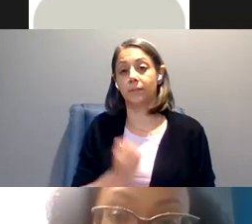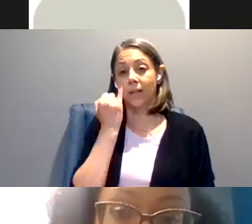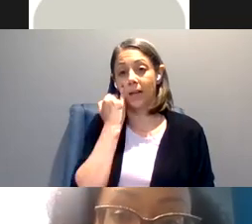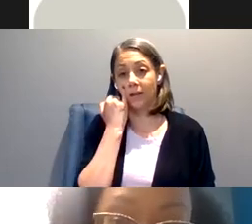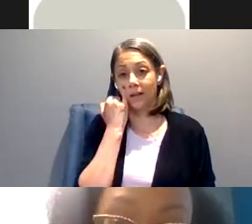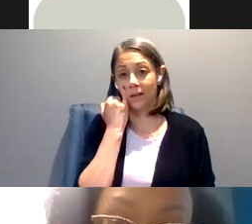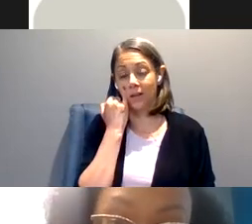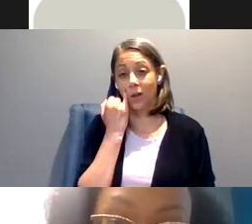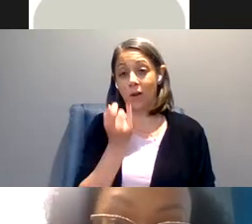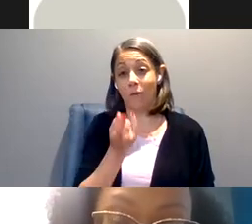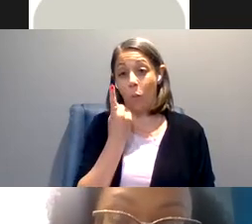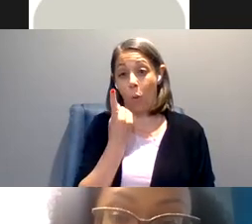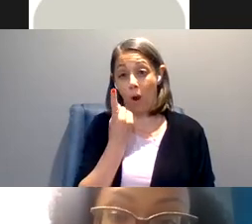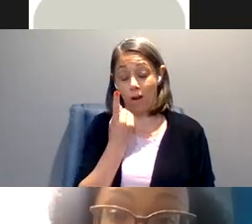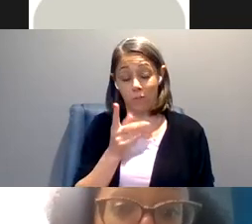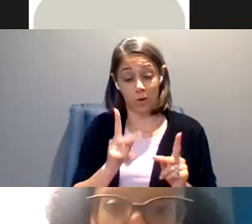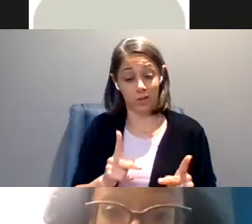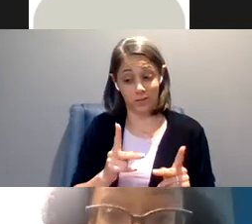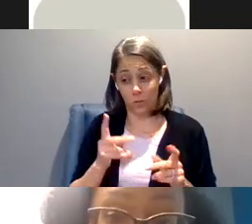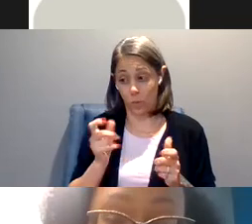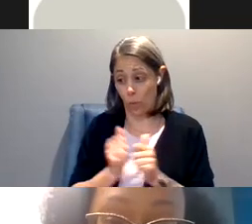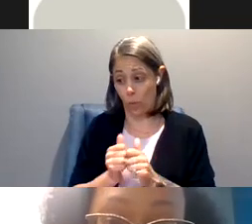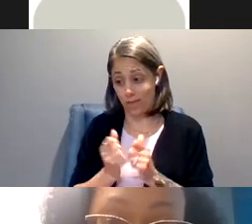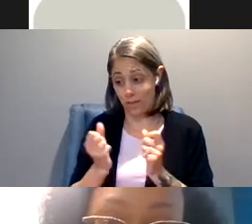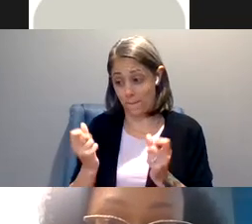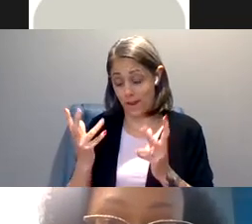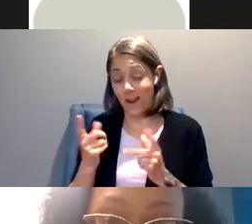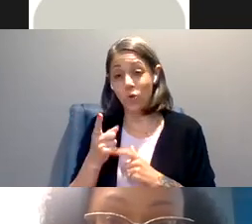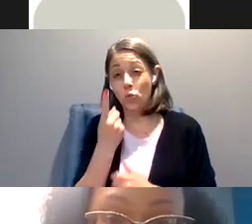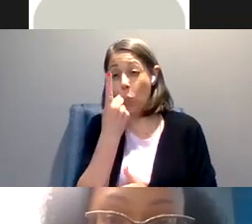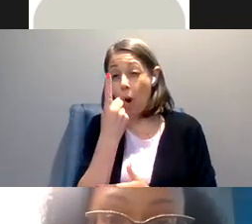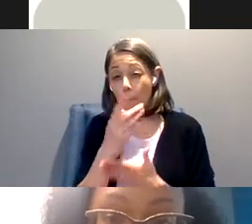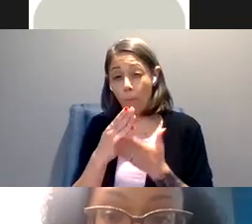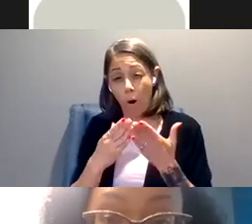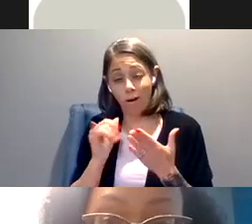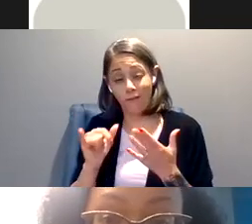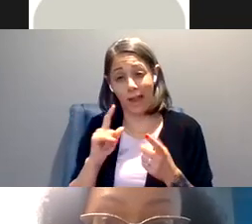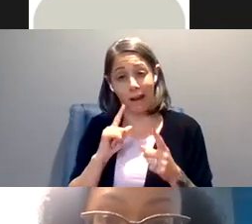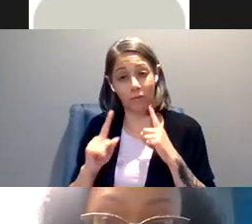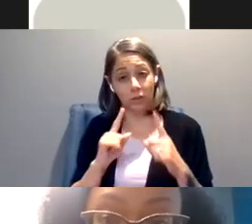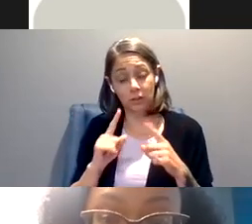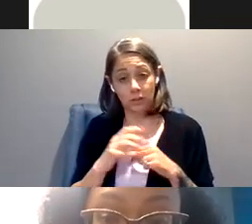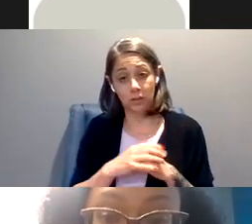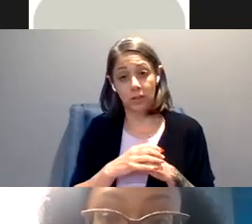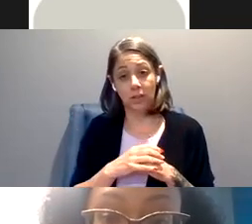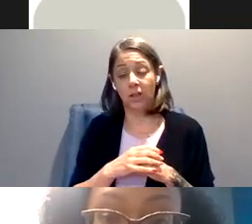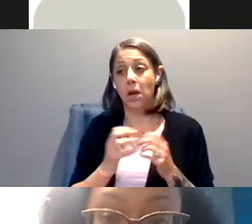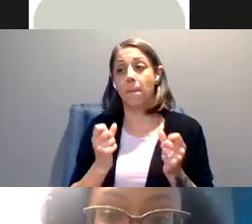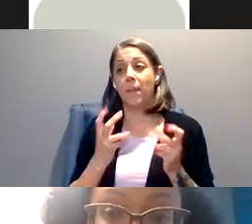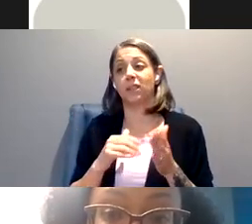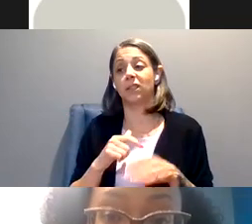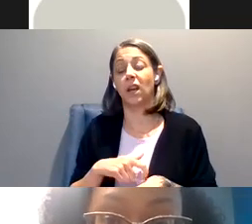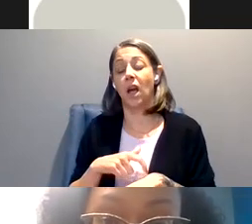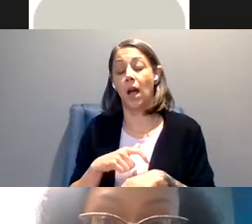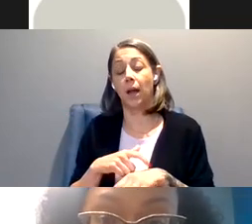in a body of many and you're just one part of the conversation, oftentimes a lender will want you to guarantee